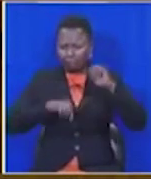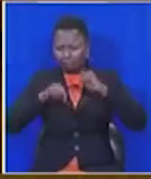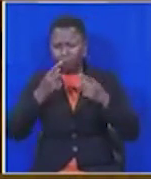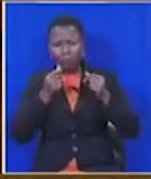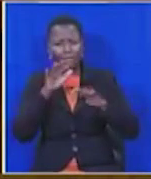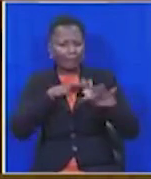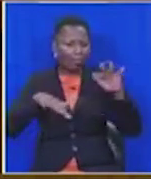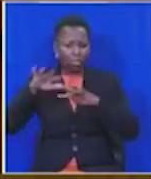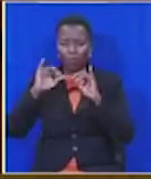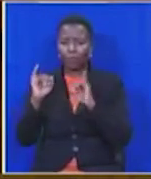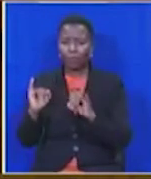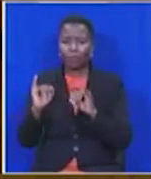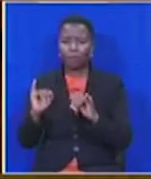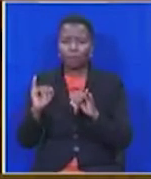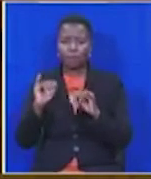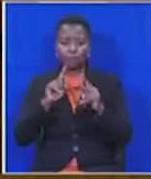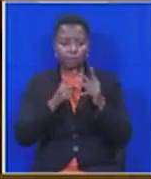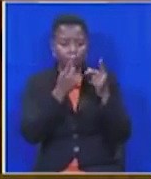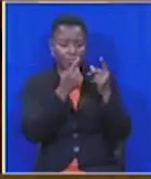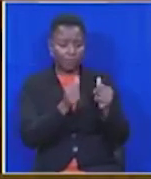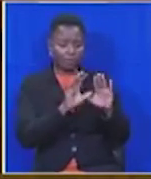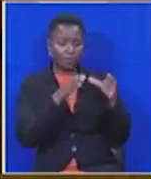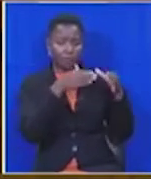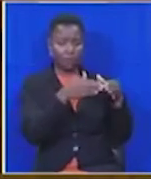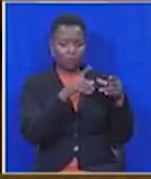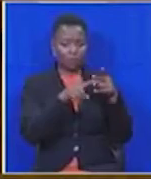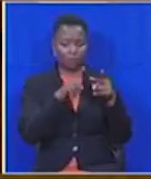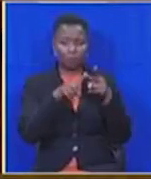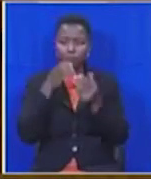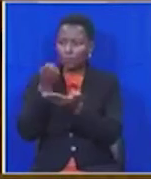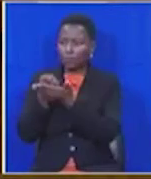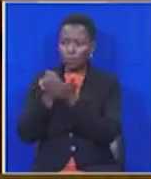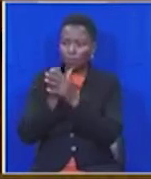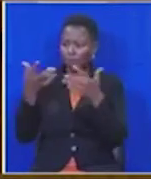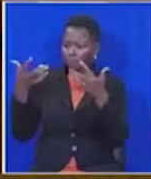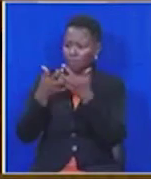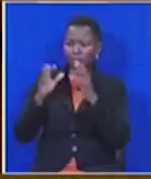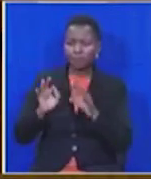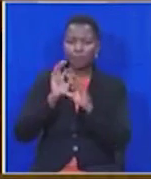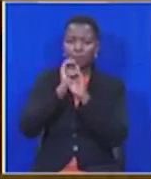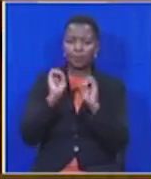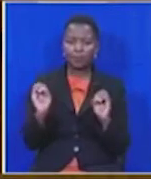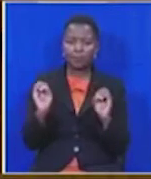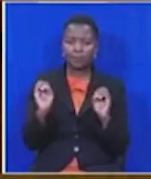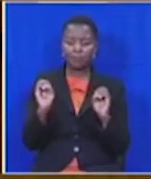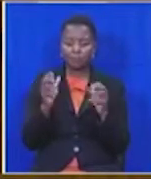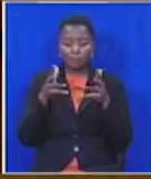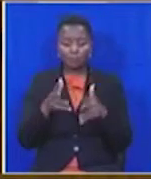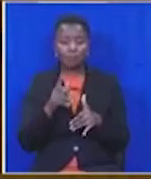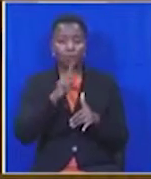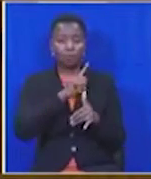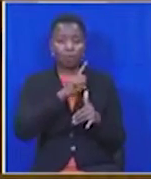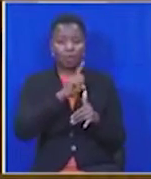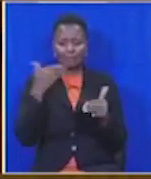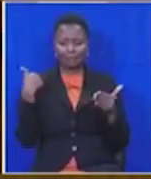there's a disconnect between the financial markets and the real economy. This is both caused and aggravated by a volatile